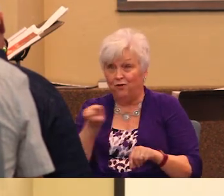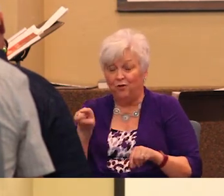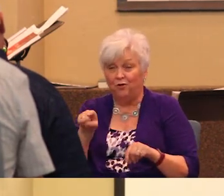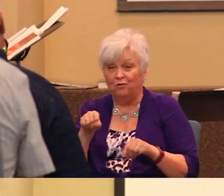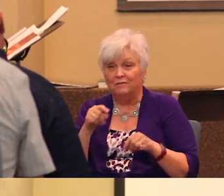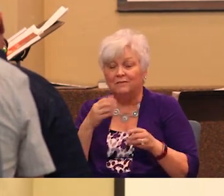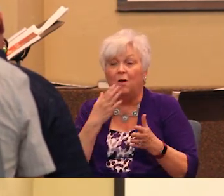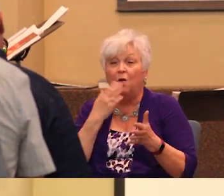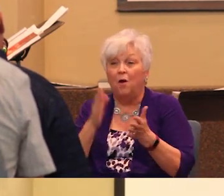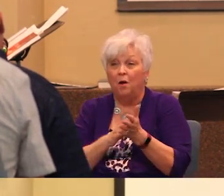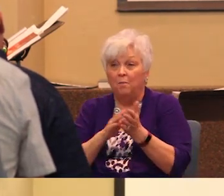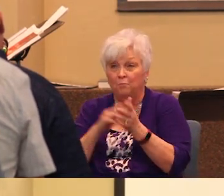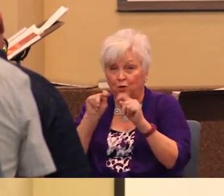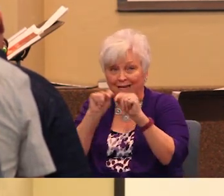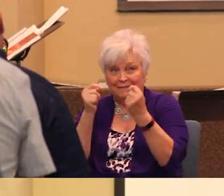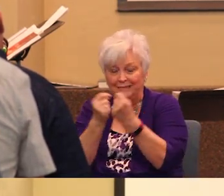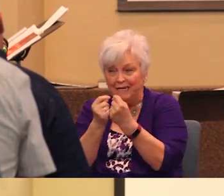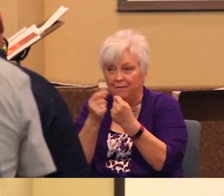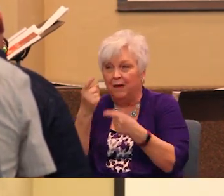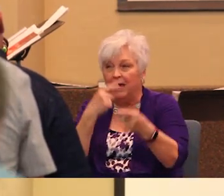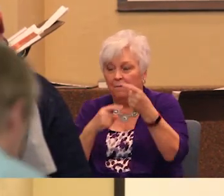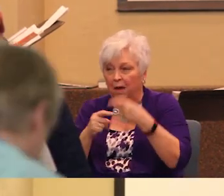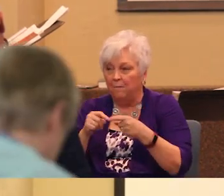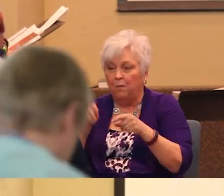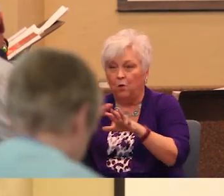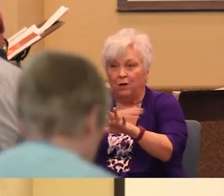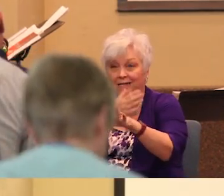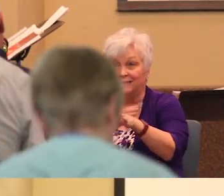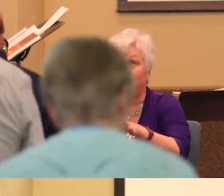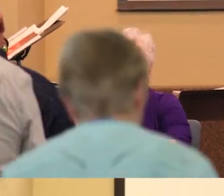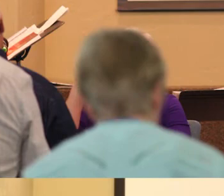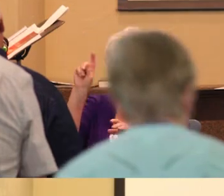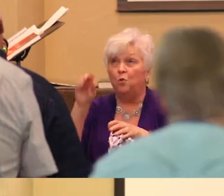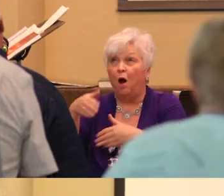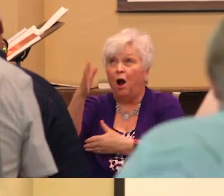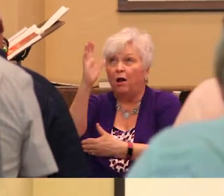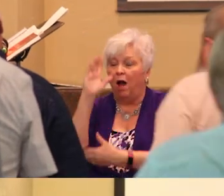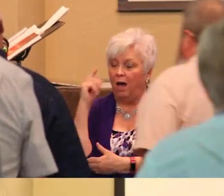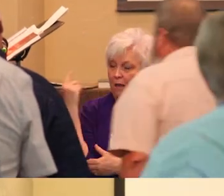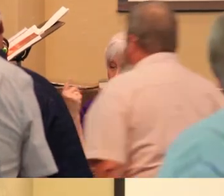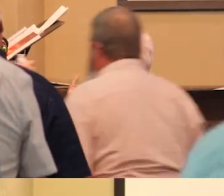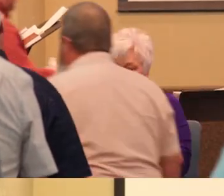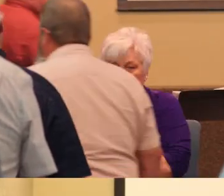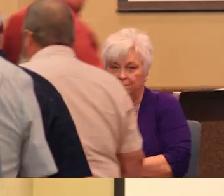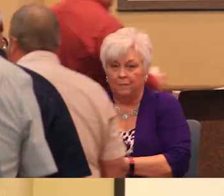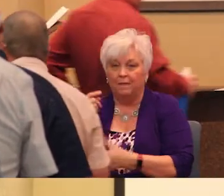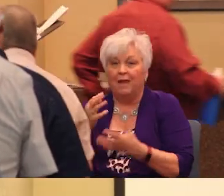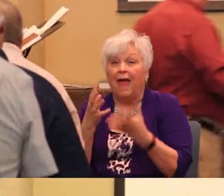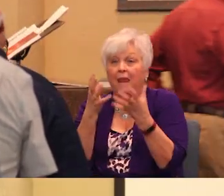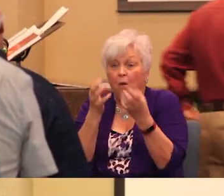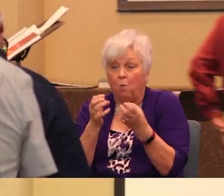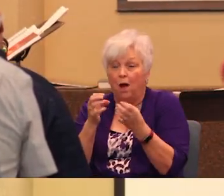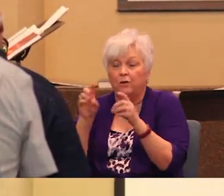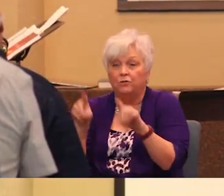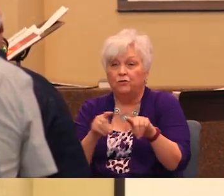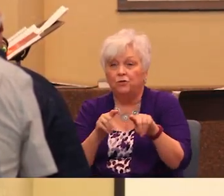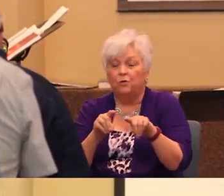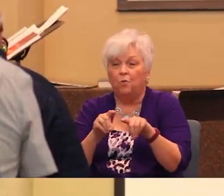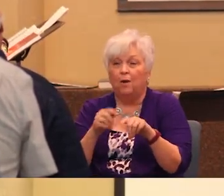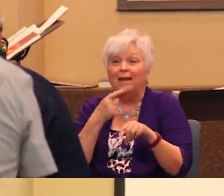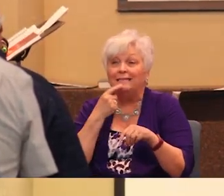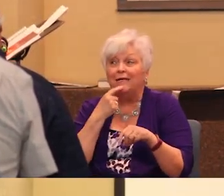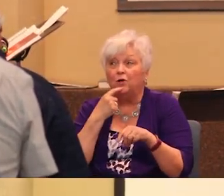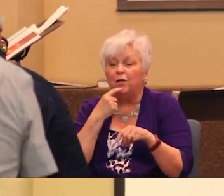So praise team, come on up. We're going to sing, "You Are God Alone." And here's what I want you to do. What I said